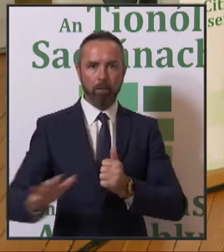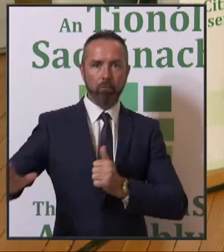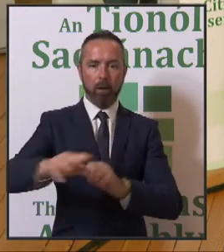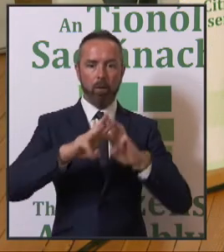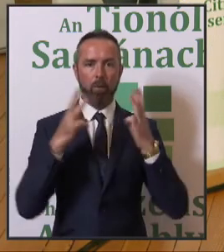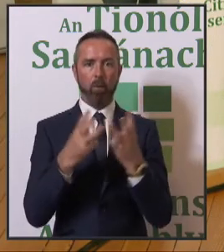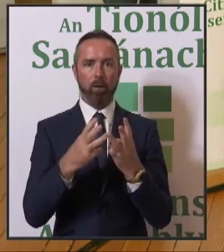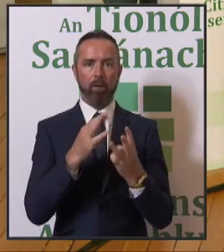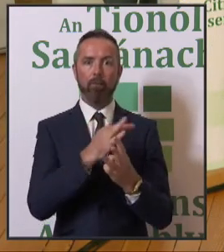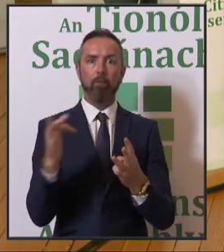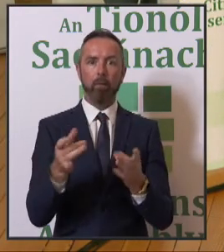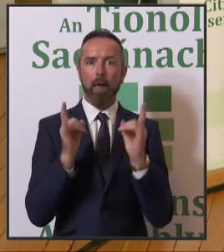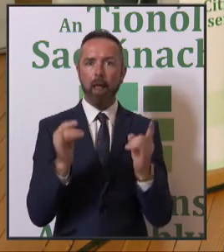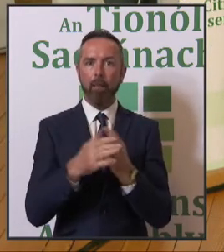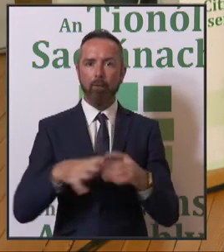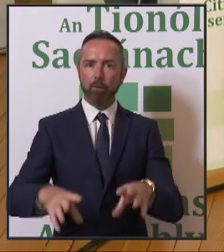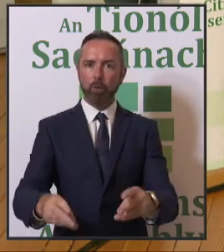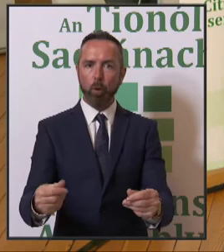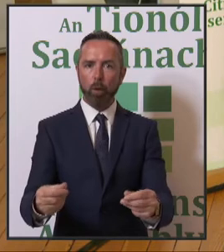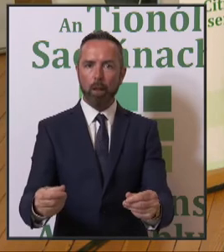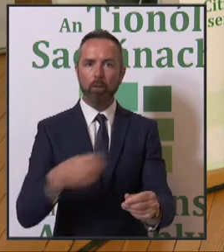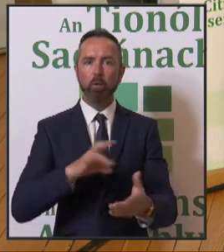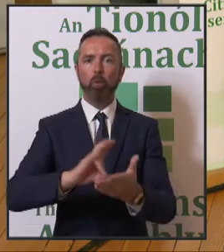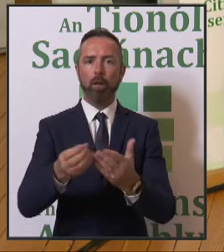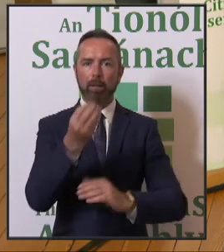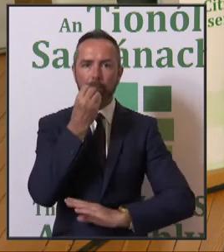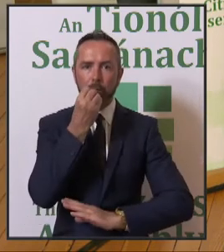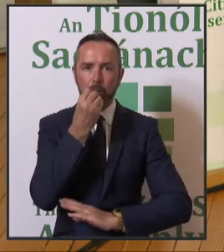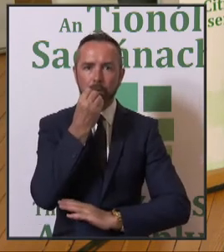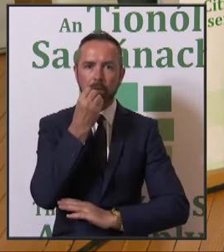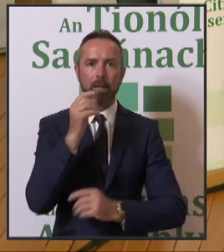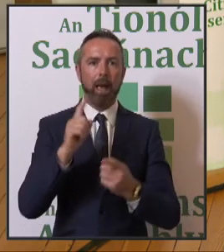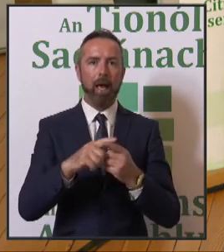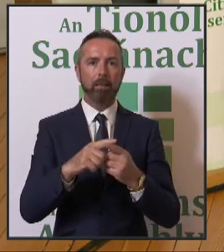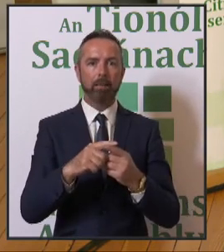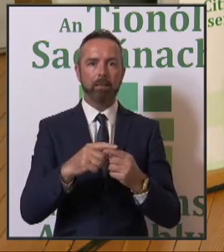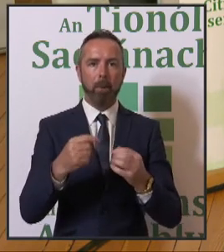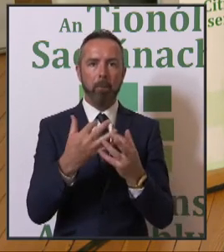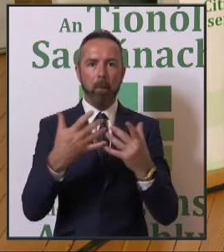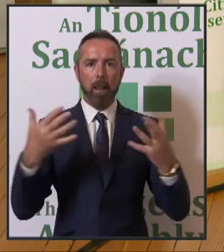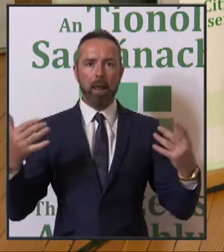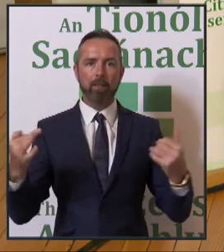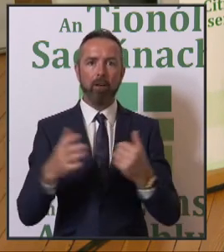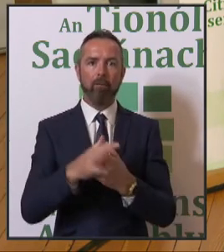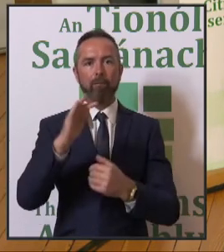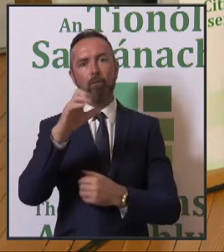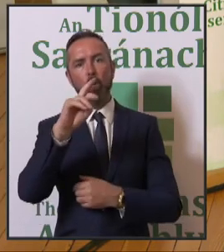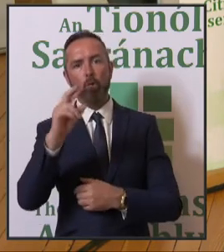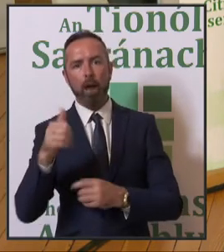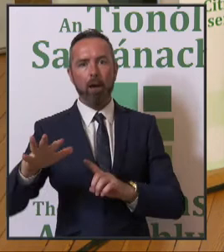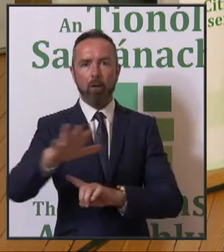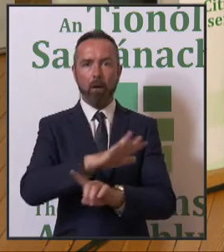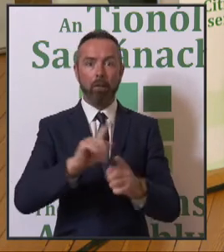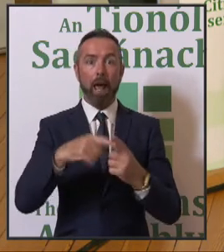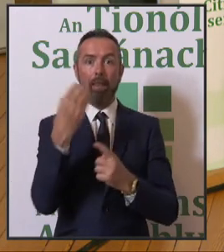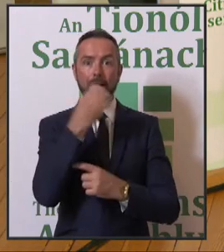the soil to the quality of the food that we're eating, from the populations of flora and fauna around us to the cleanliness of the water that we're drinking,